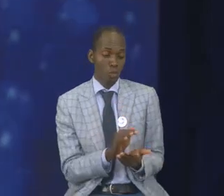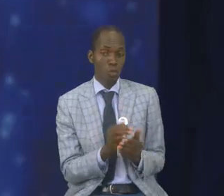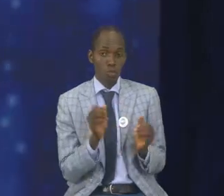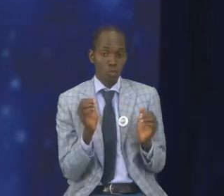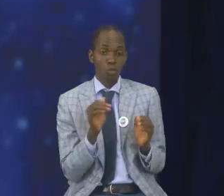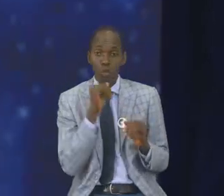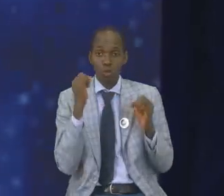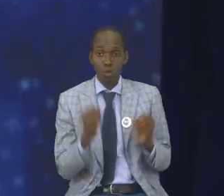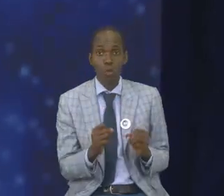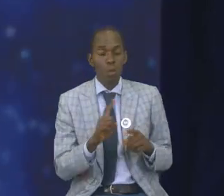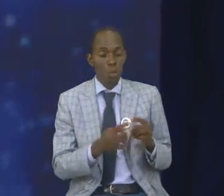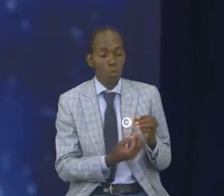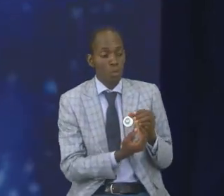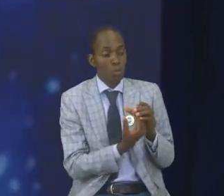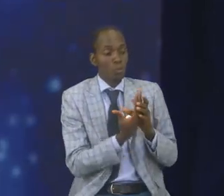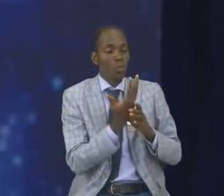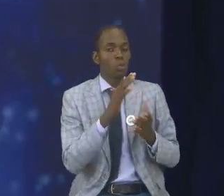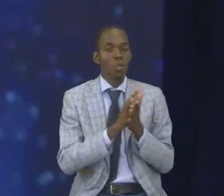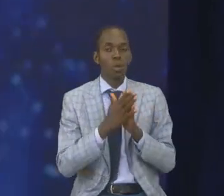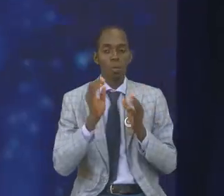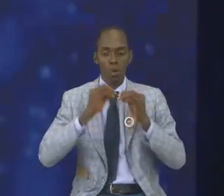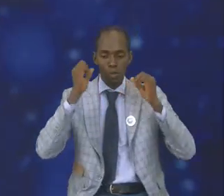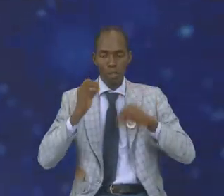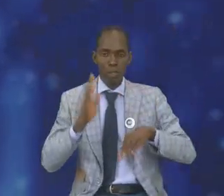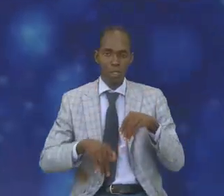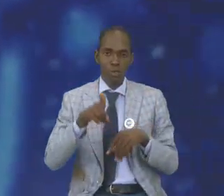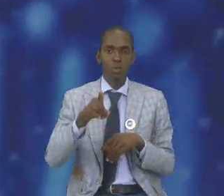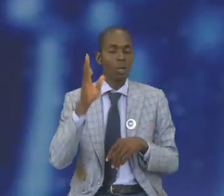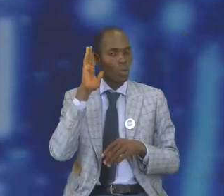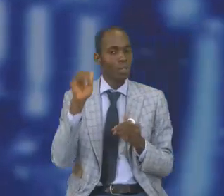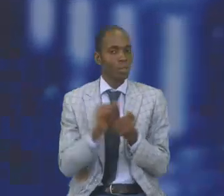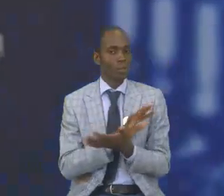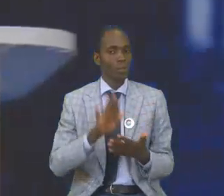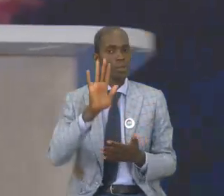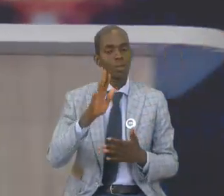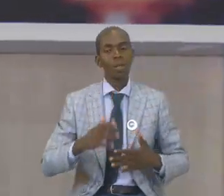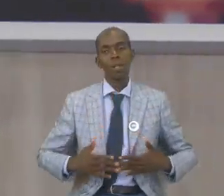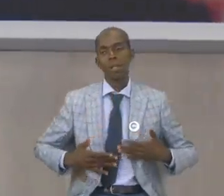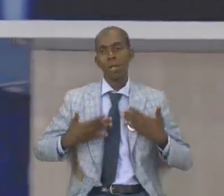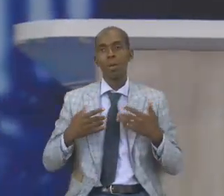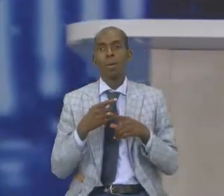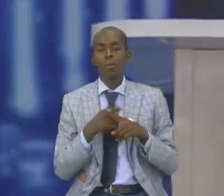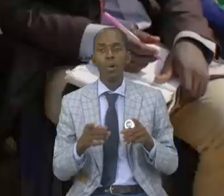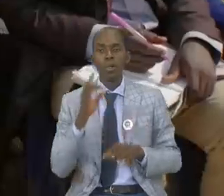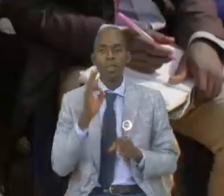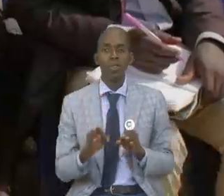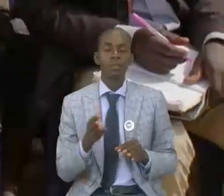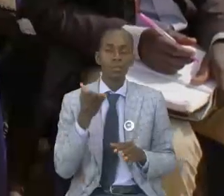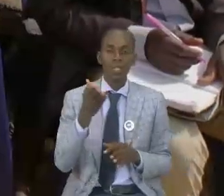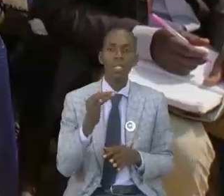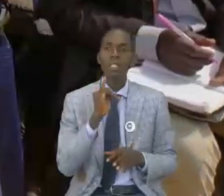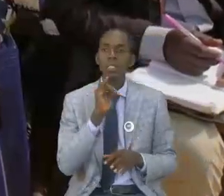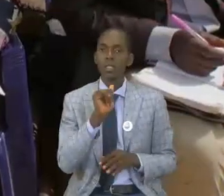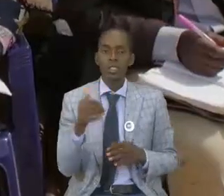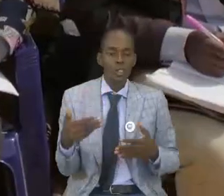you are and might destroy your life. But if there is a new nature, and if there is a loving